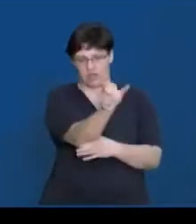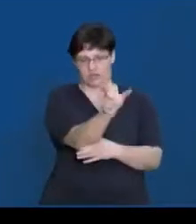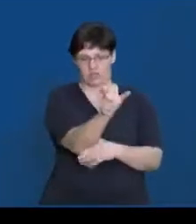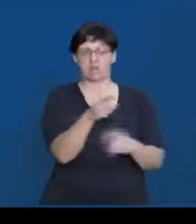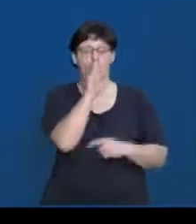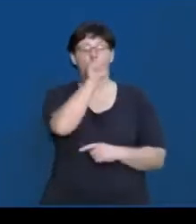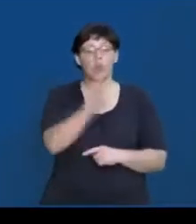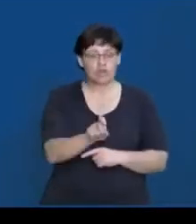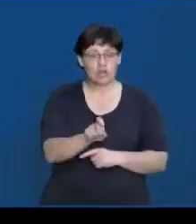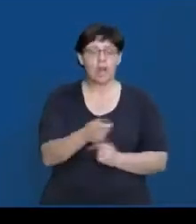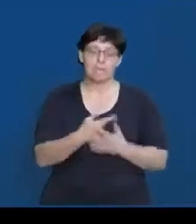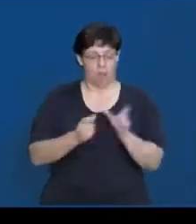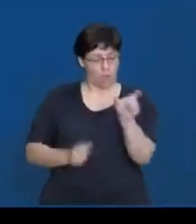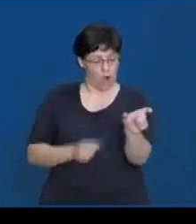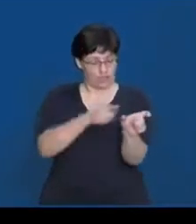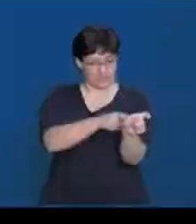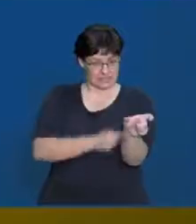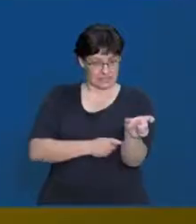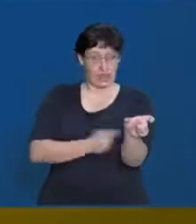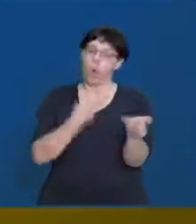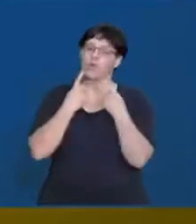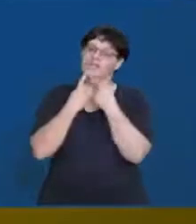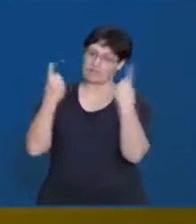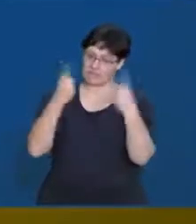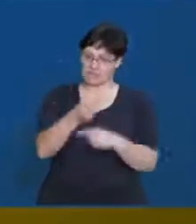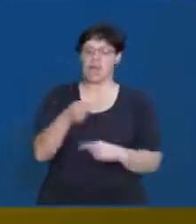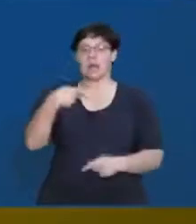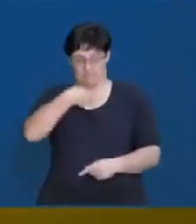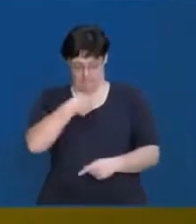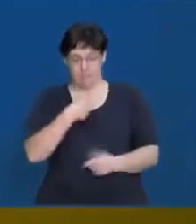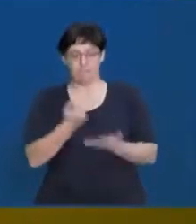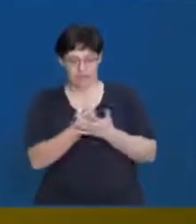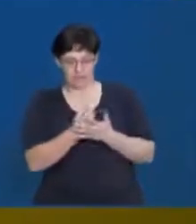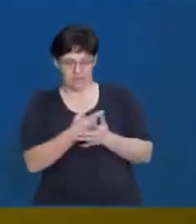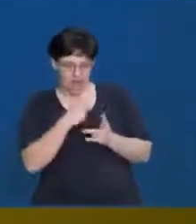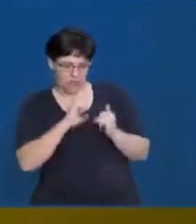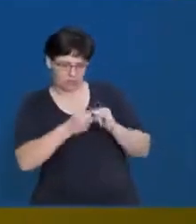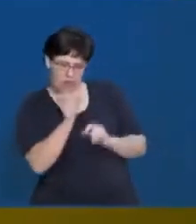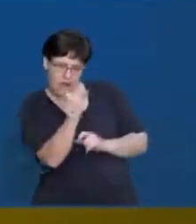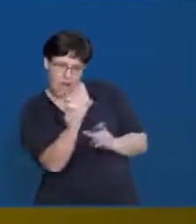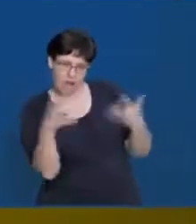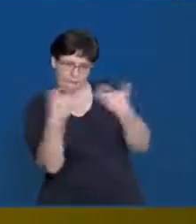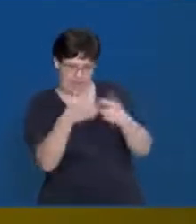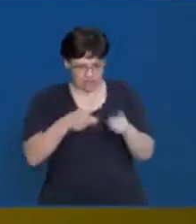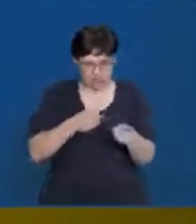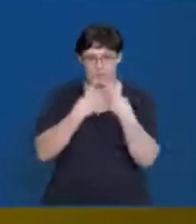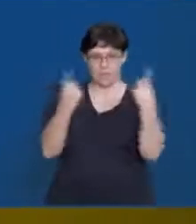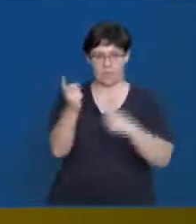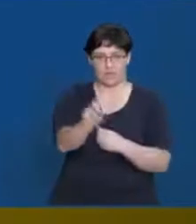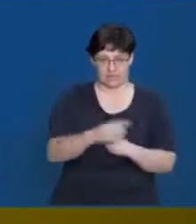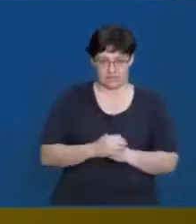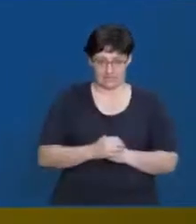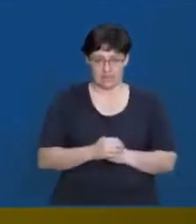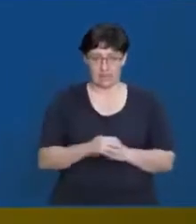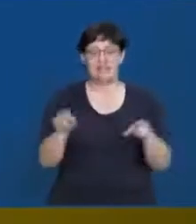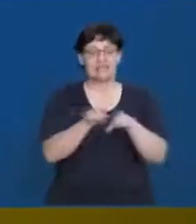Normally, it is the question where you are given a term, you are given a statement, and then you are supposed to give a term that answers that statement there.